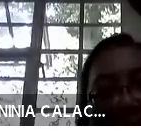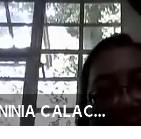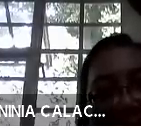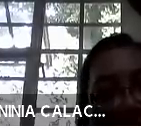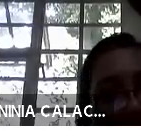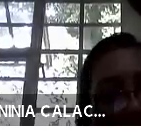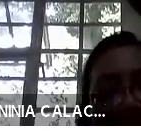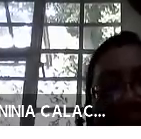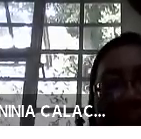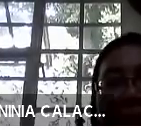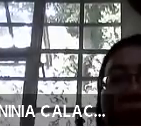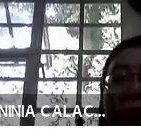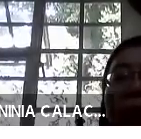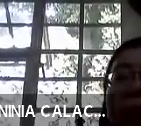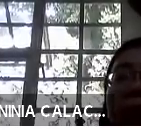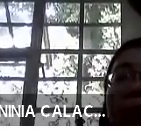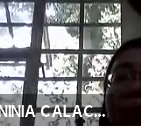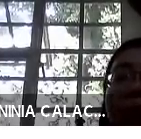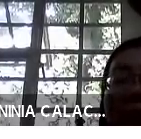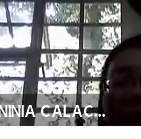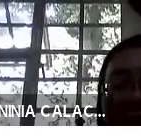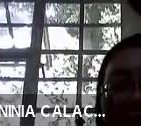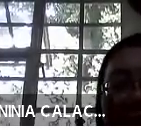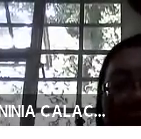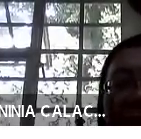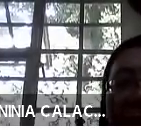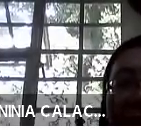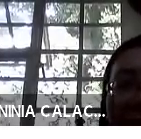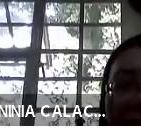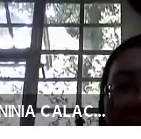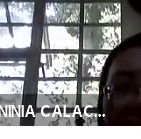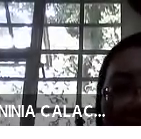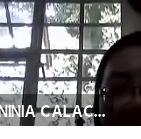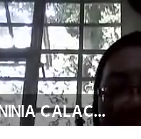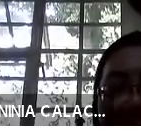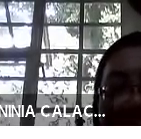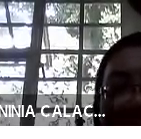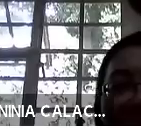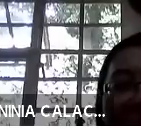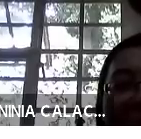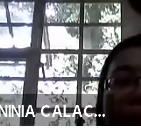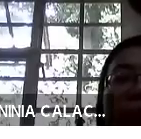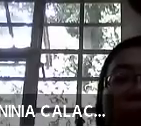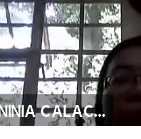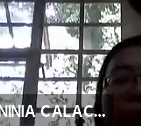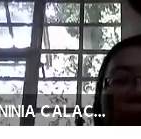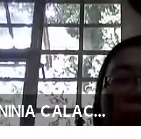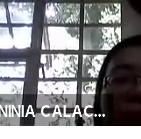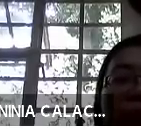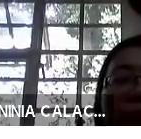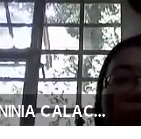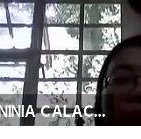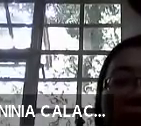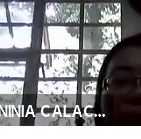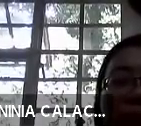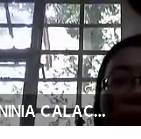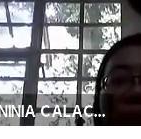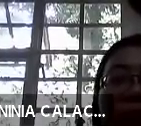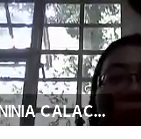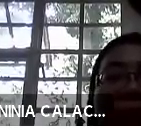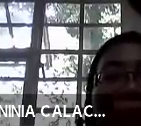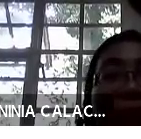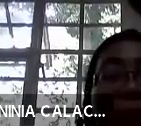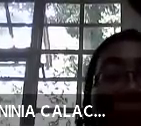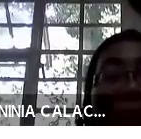I'm on medical leave. I studied at the STI for some specialized